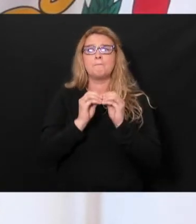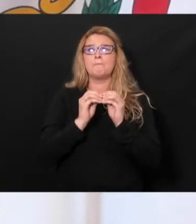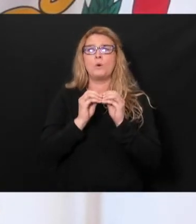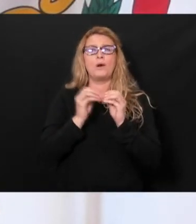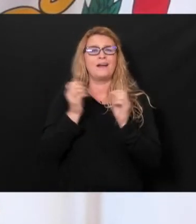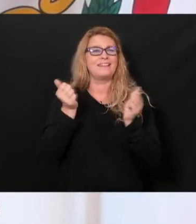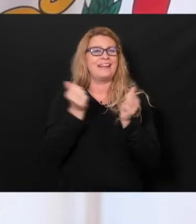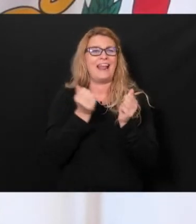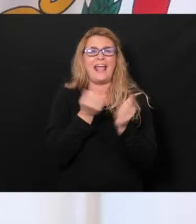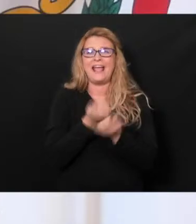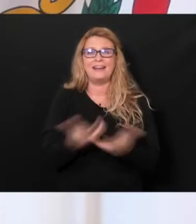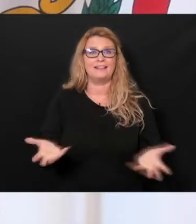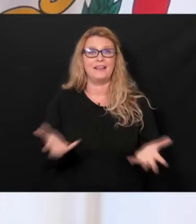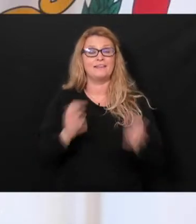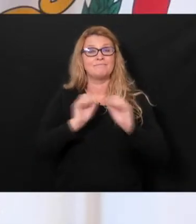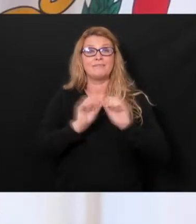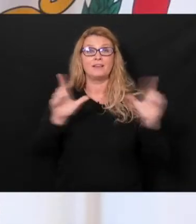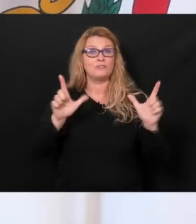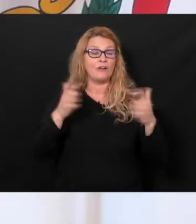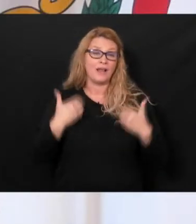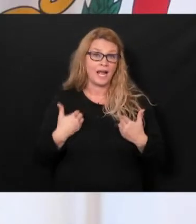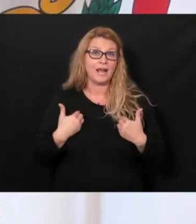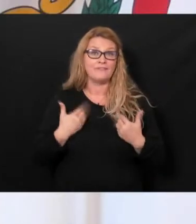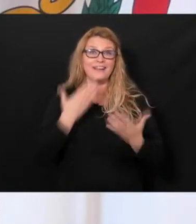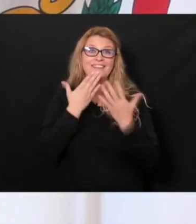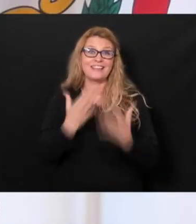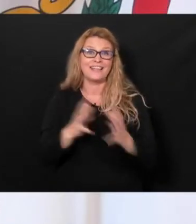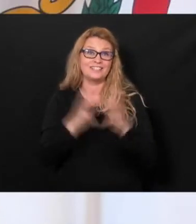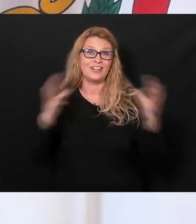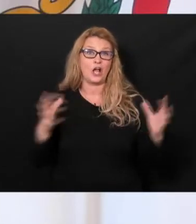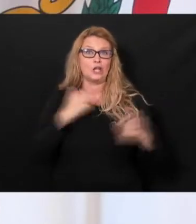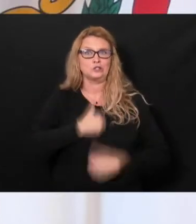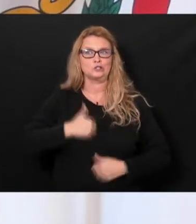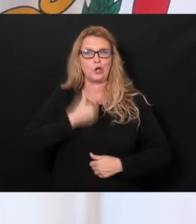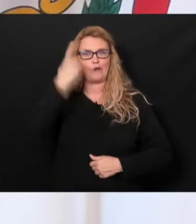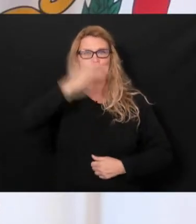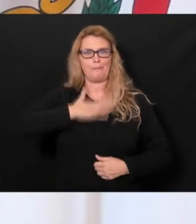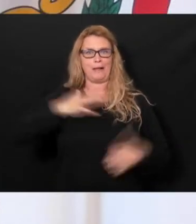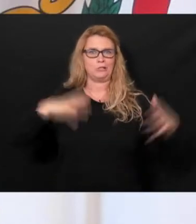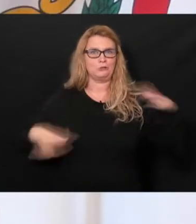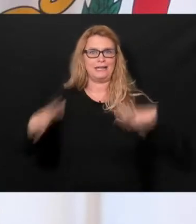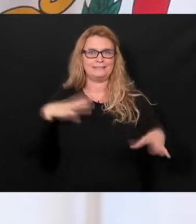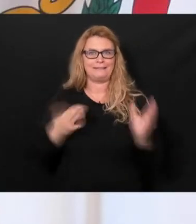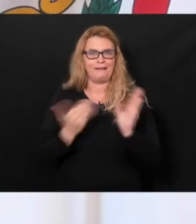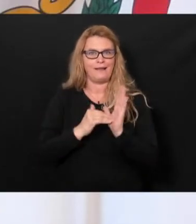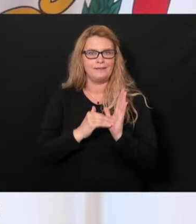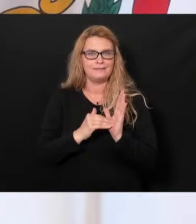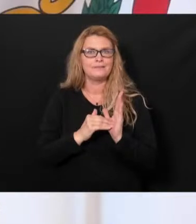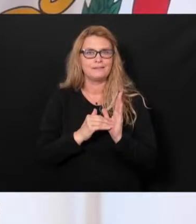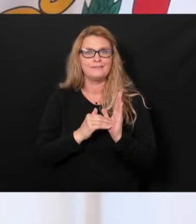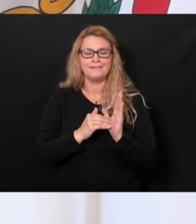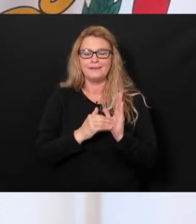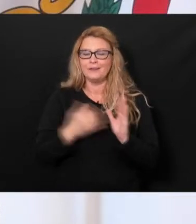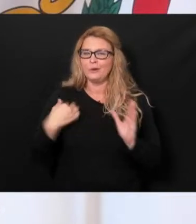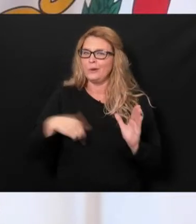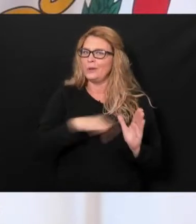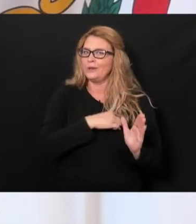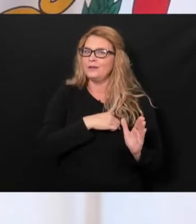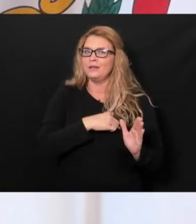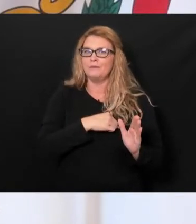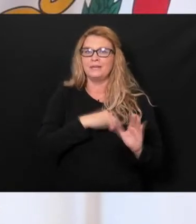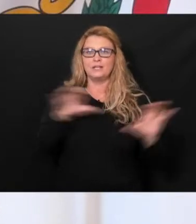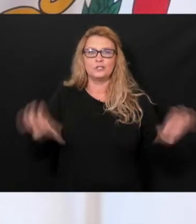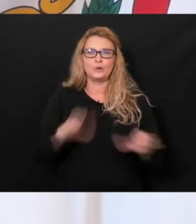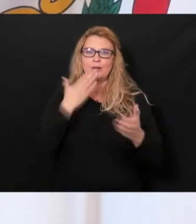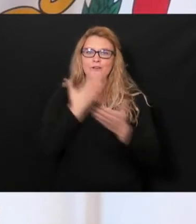measurable. So that's all I got. Thanks a bunch. Sorry for the dress, but you know, we've been doing